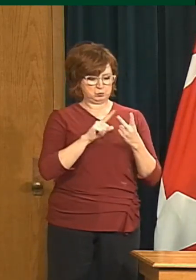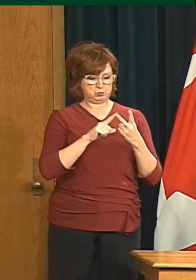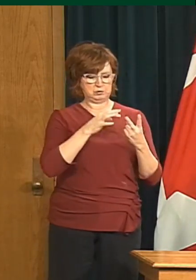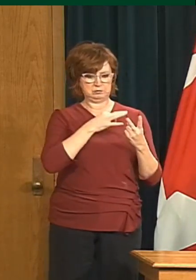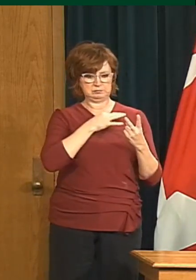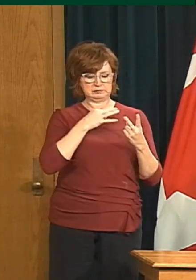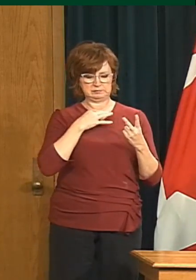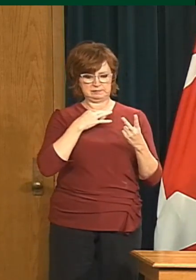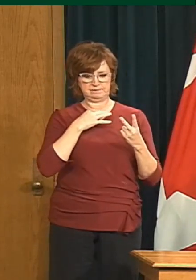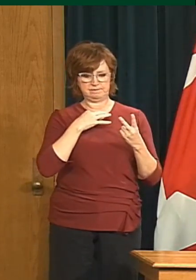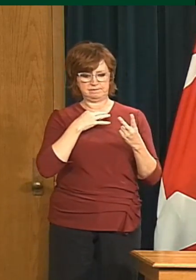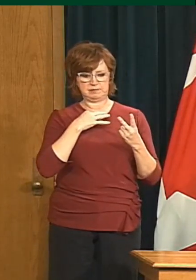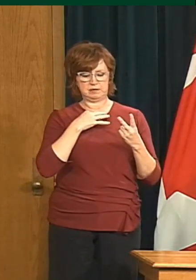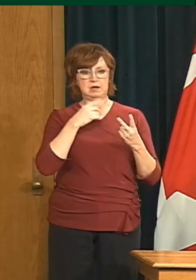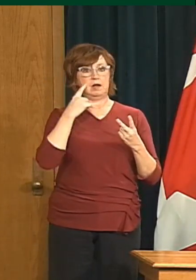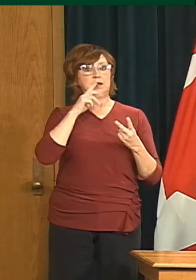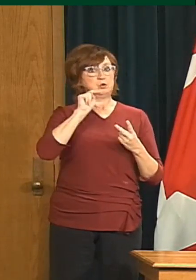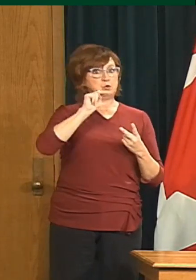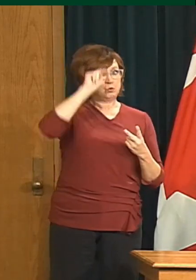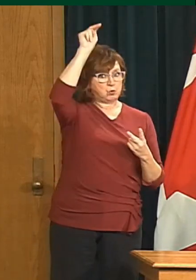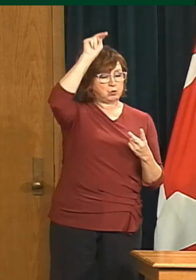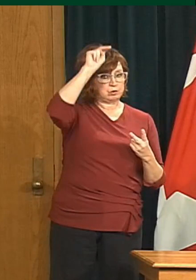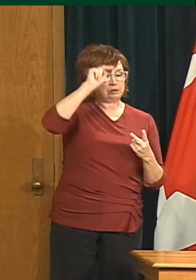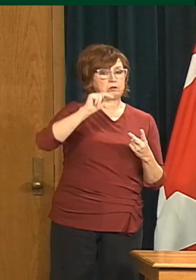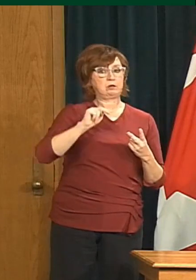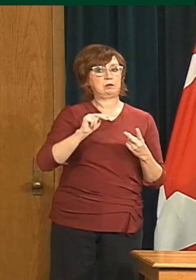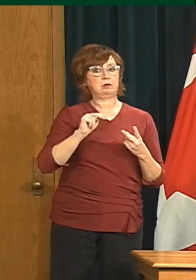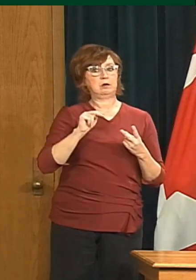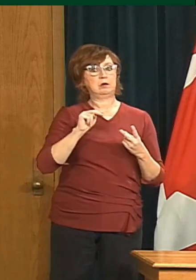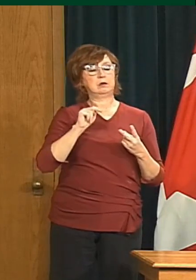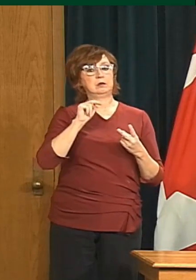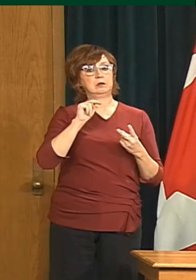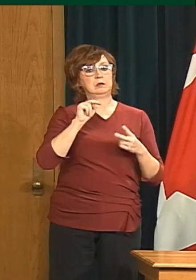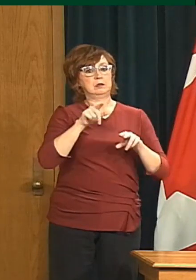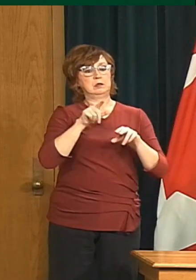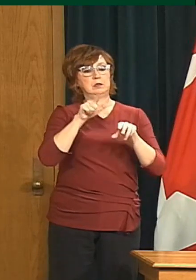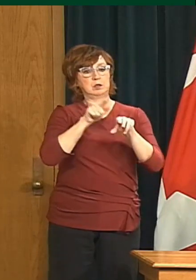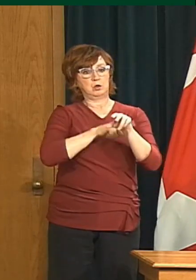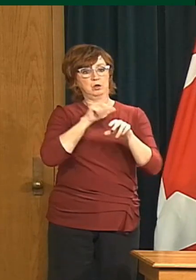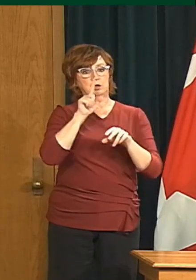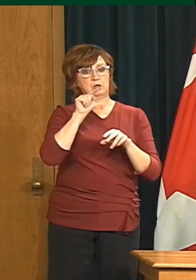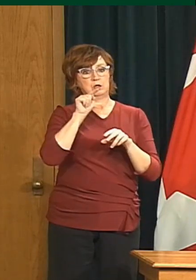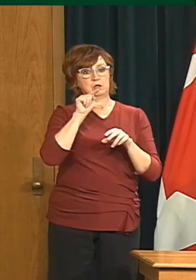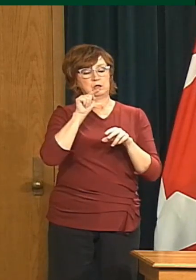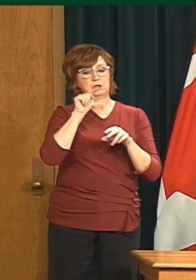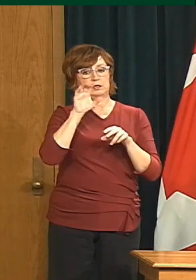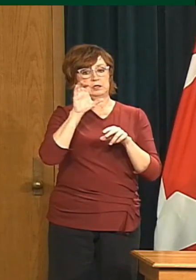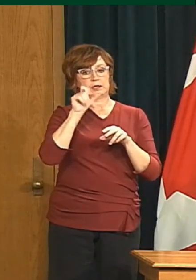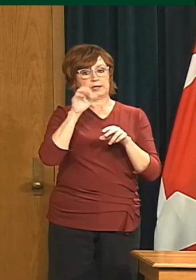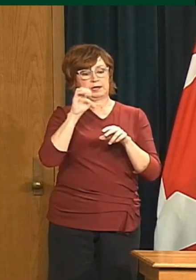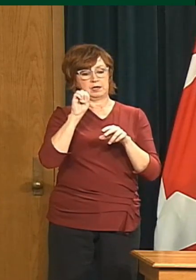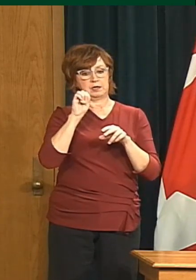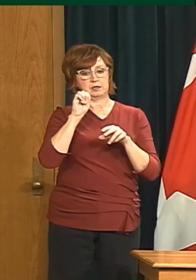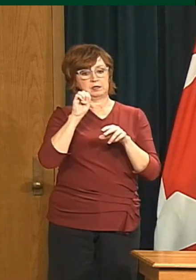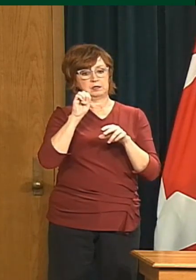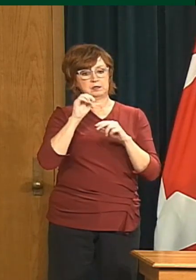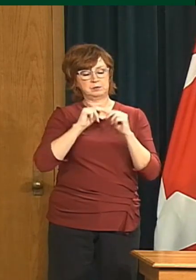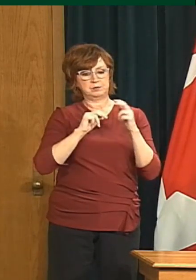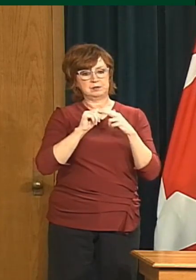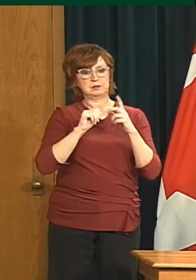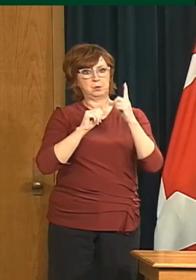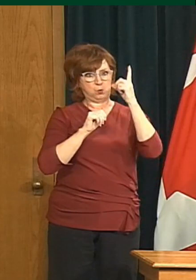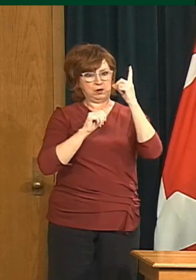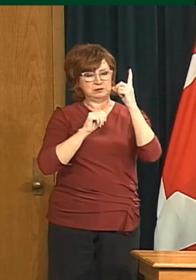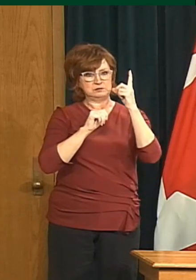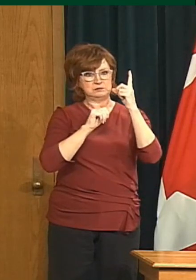a long-term care facility in the north. We have just been informed early this afternoon that there are 3 additional